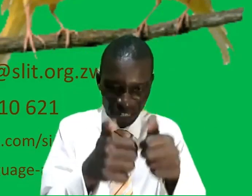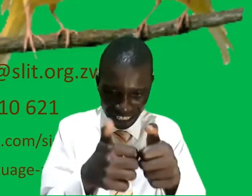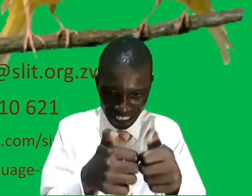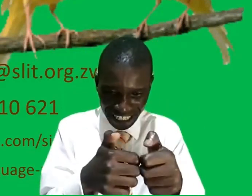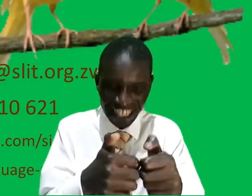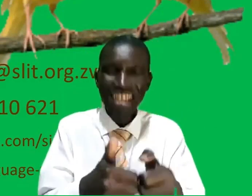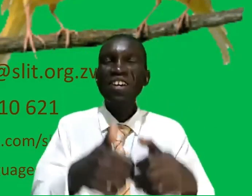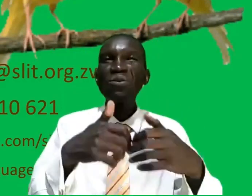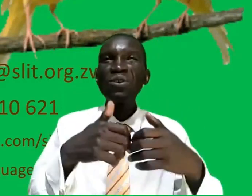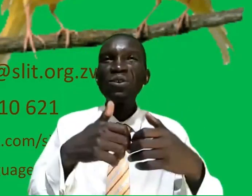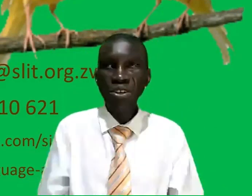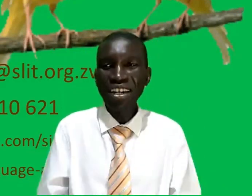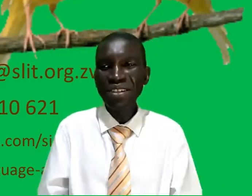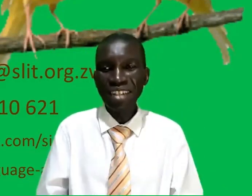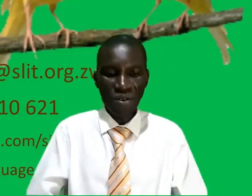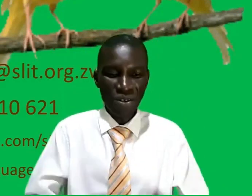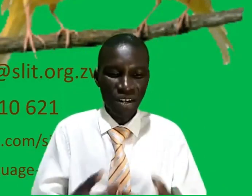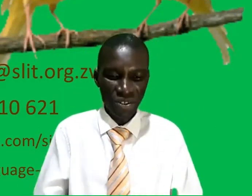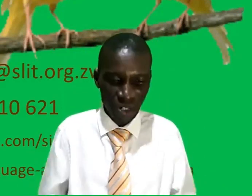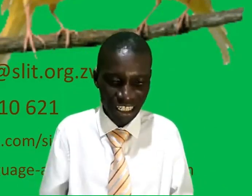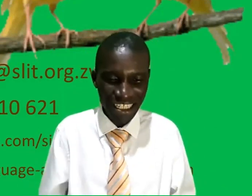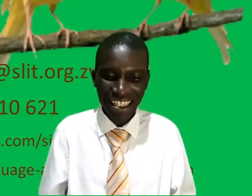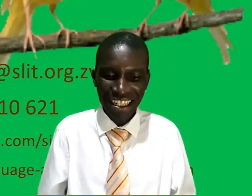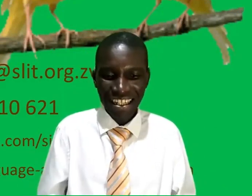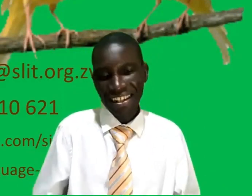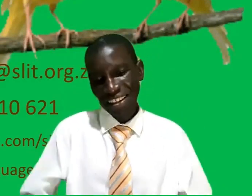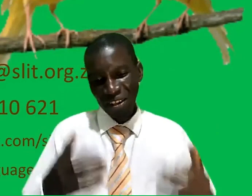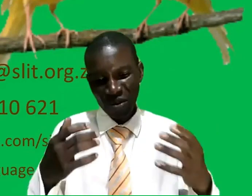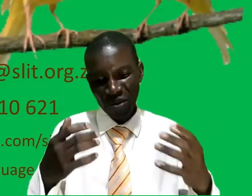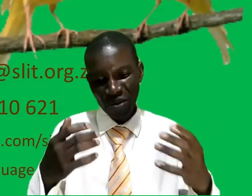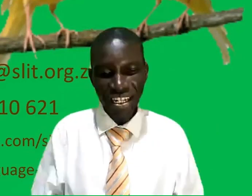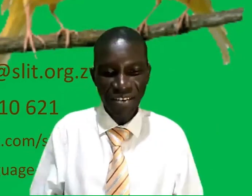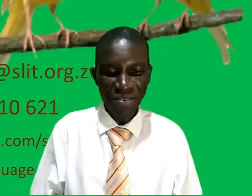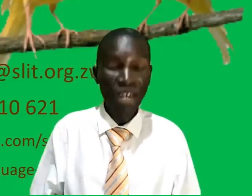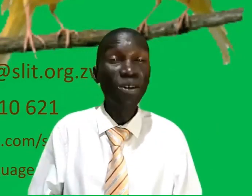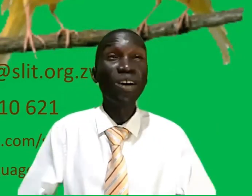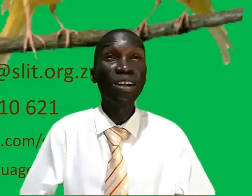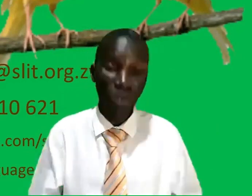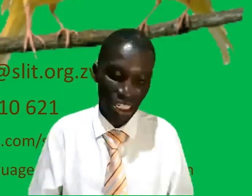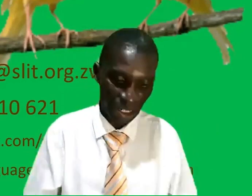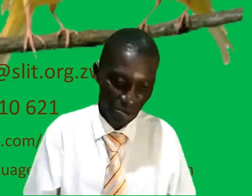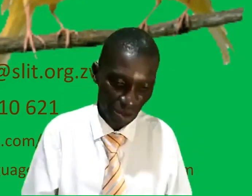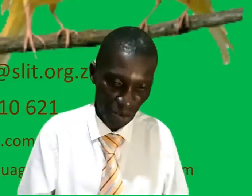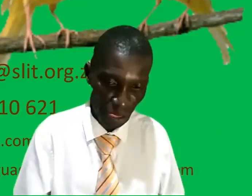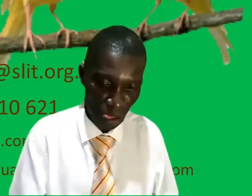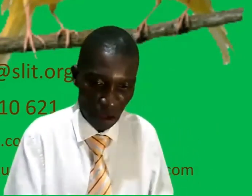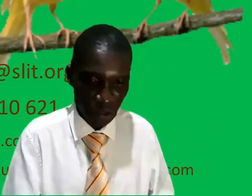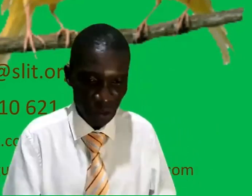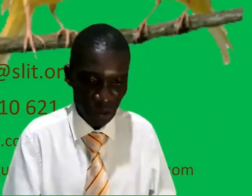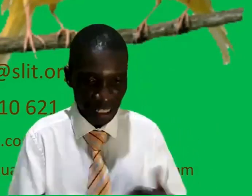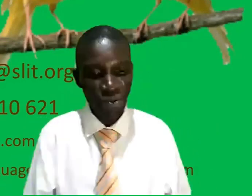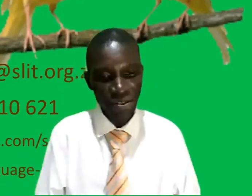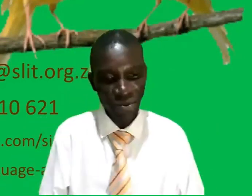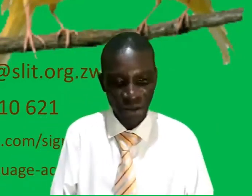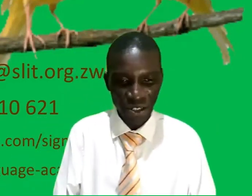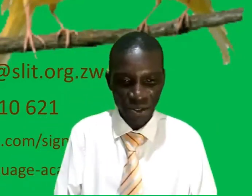we are messaging. We do it every day when we are talking. And then we do it every day when we are looking at people. So this